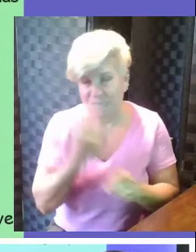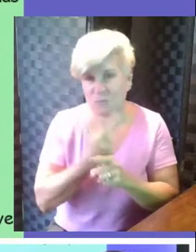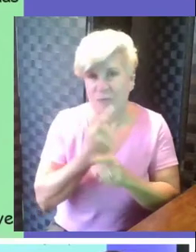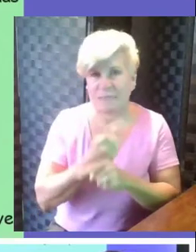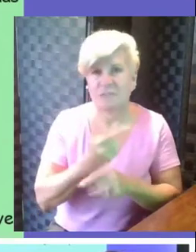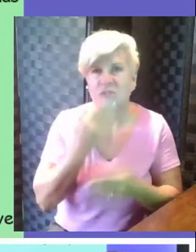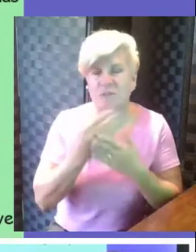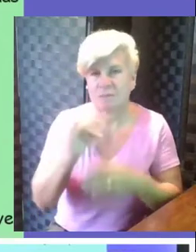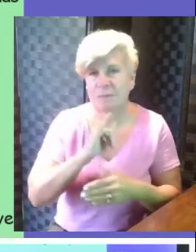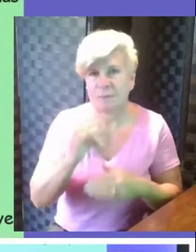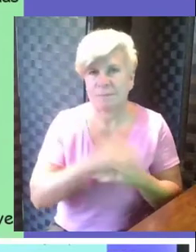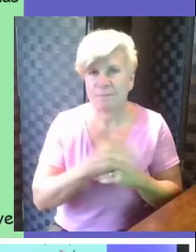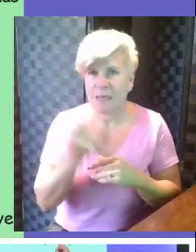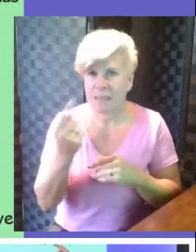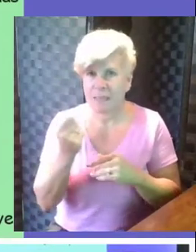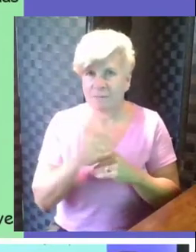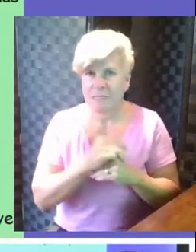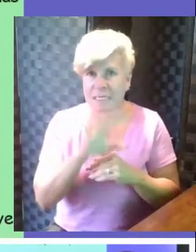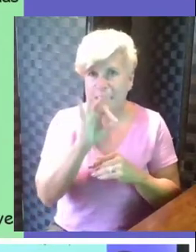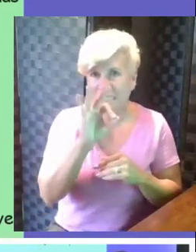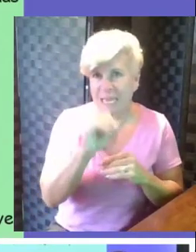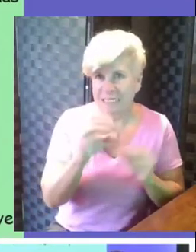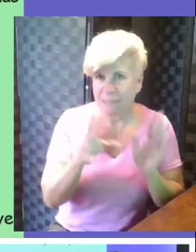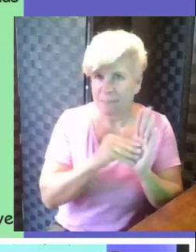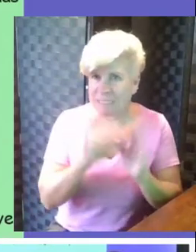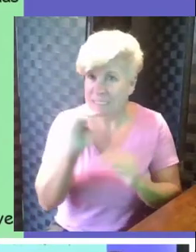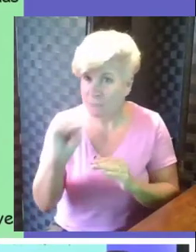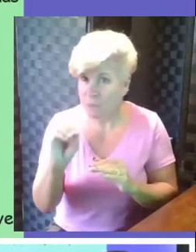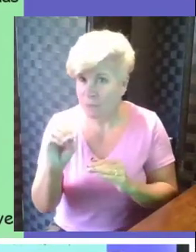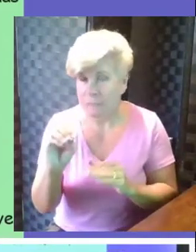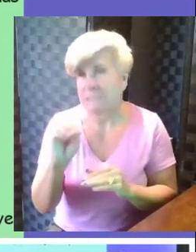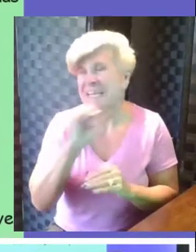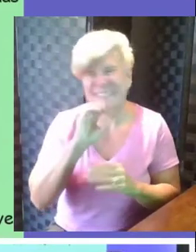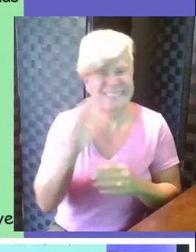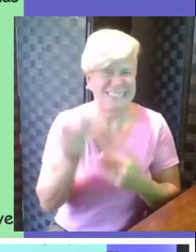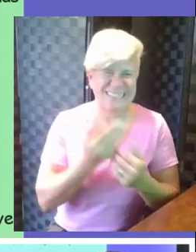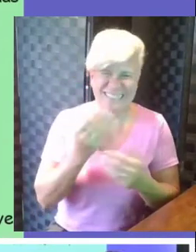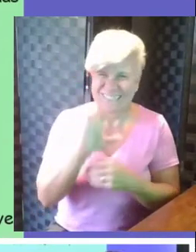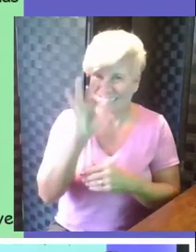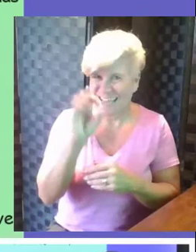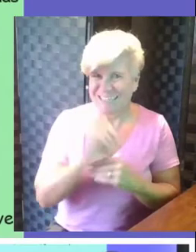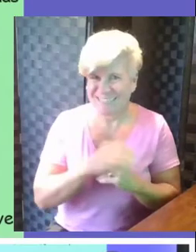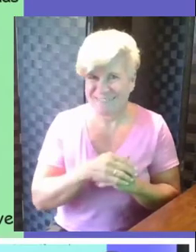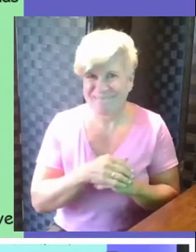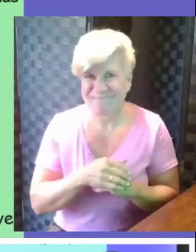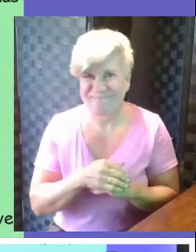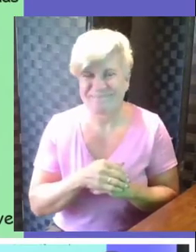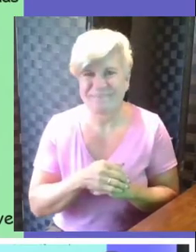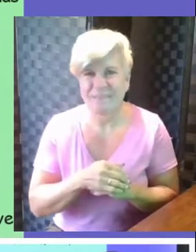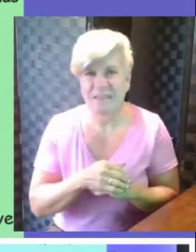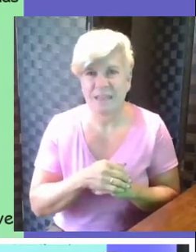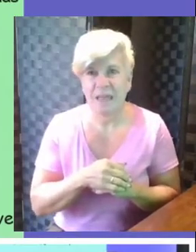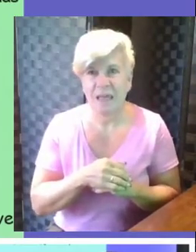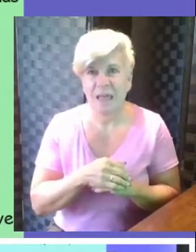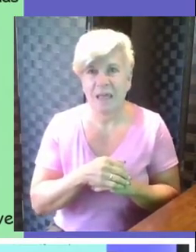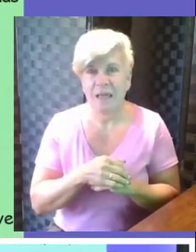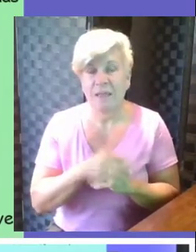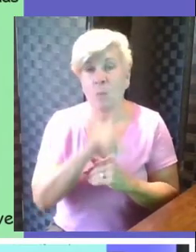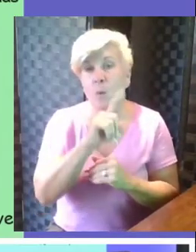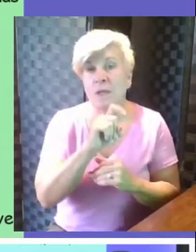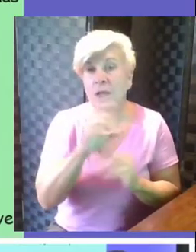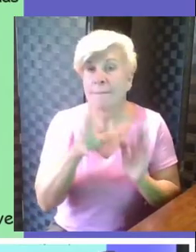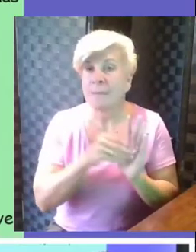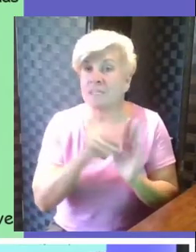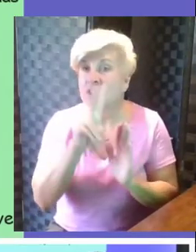too. I'm going to put an 11 here. What's 90 plus 0? Well, that was an easy one, wasn't it? 90. And